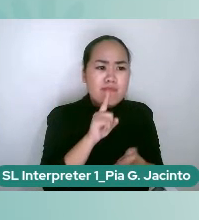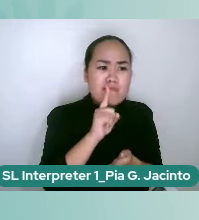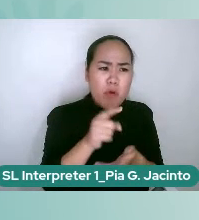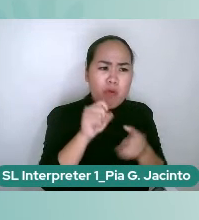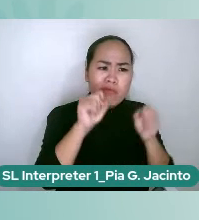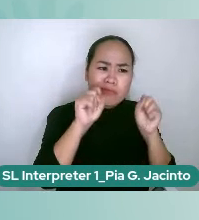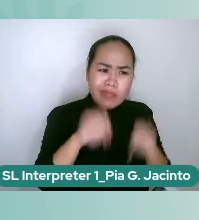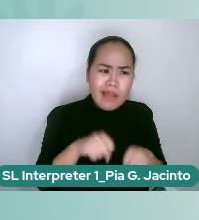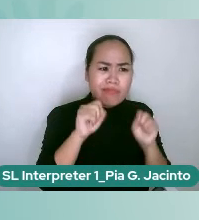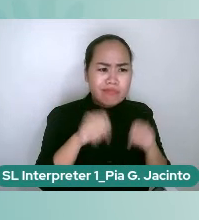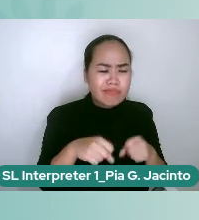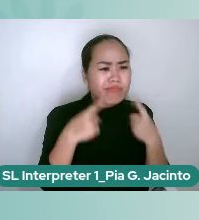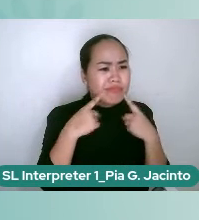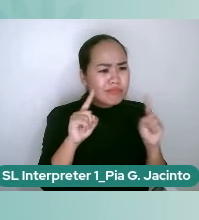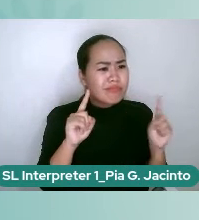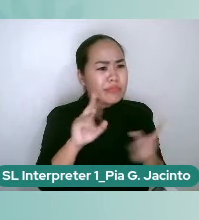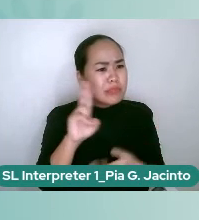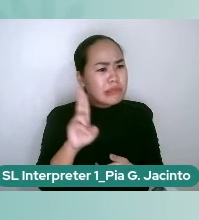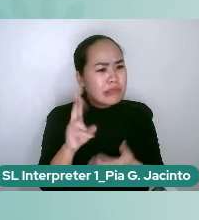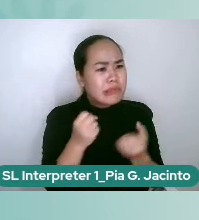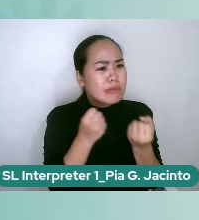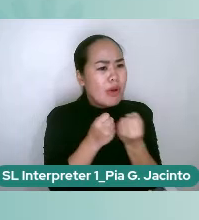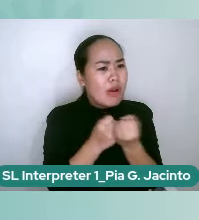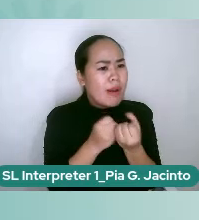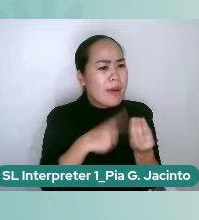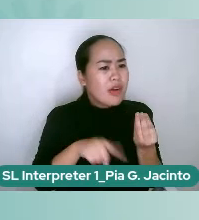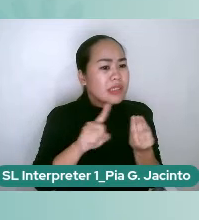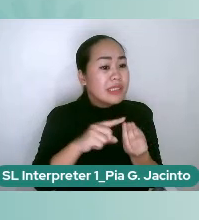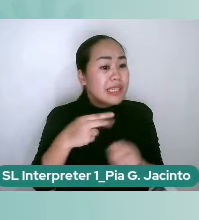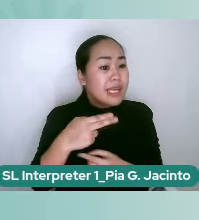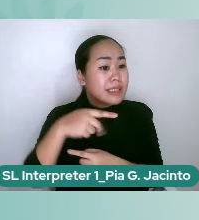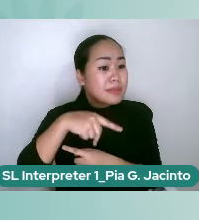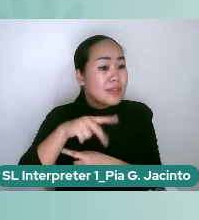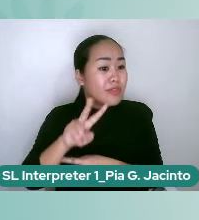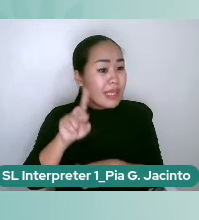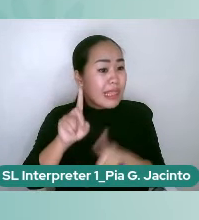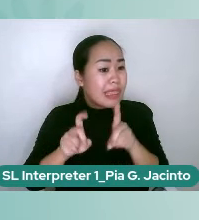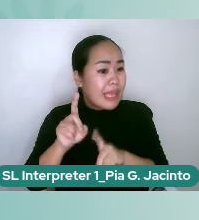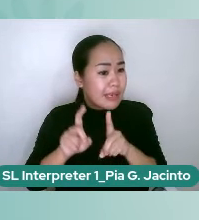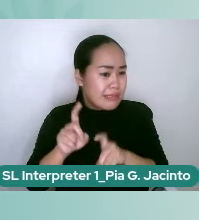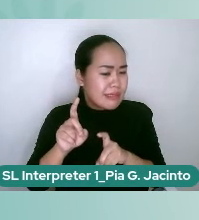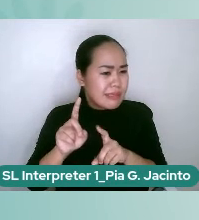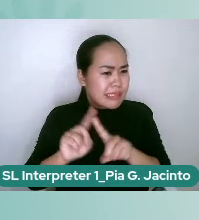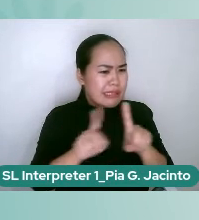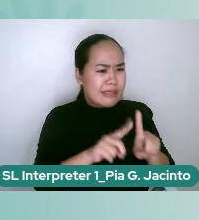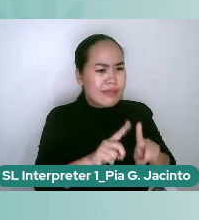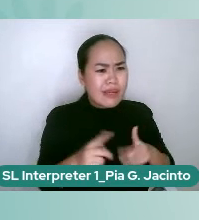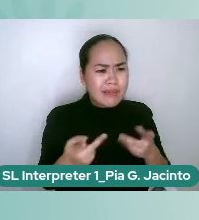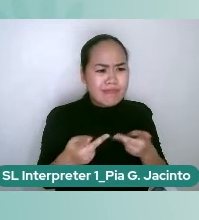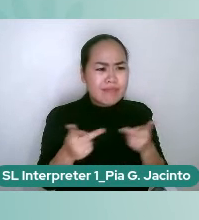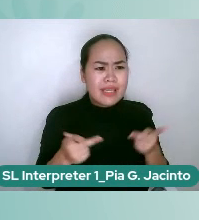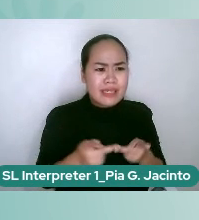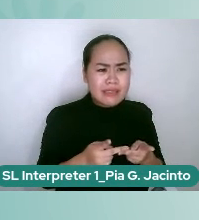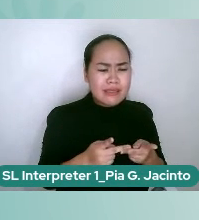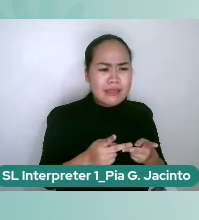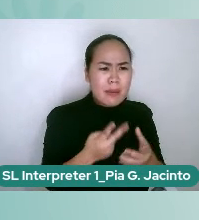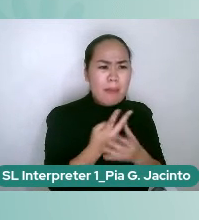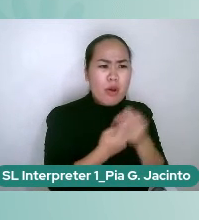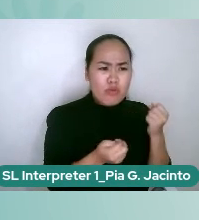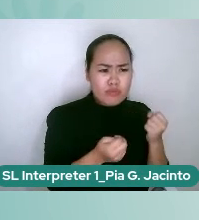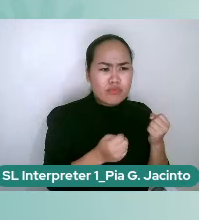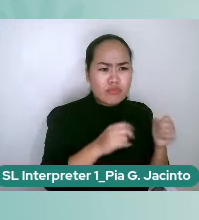in supporting HPV testing in a range of settings, both within Australia and more about that